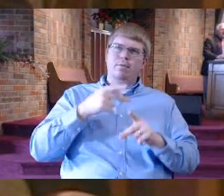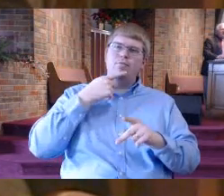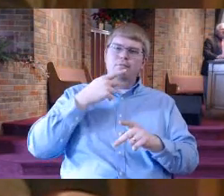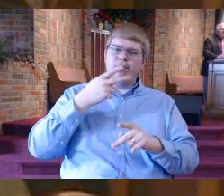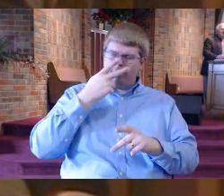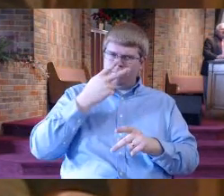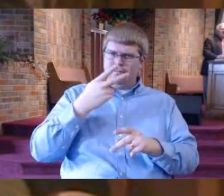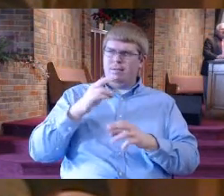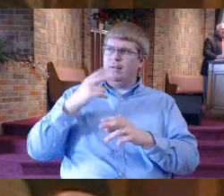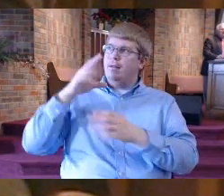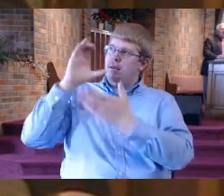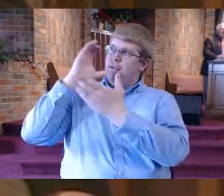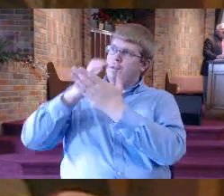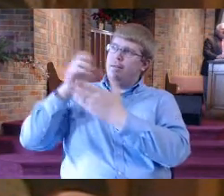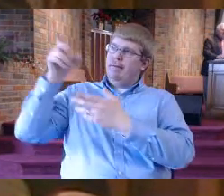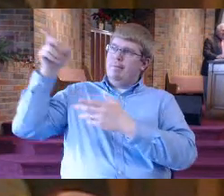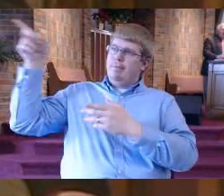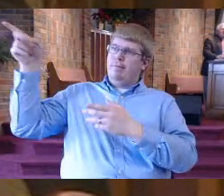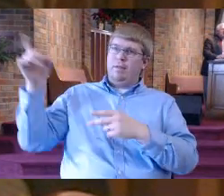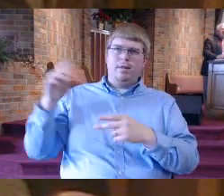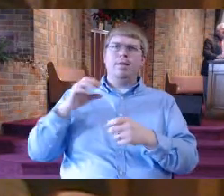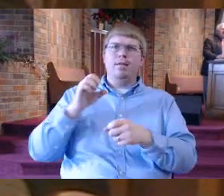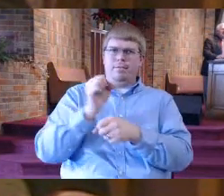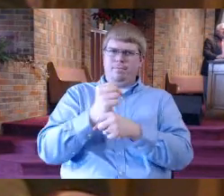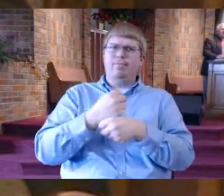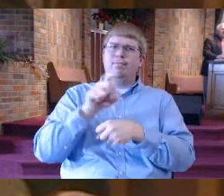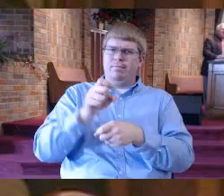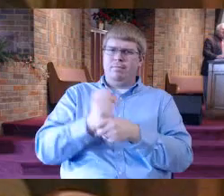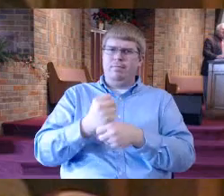accident. Isn't that interesting?